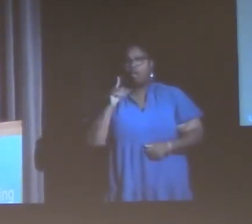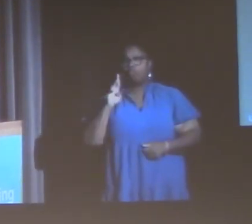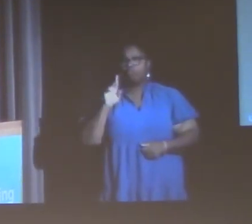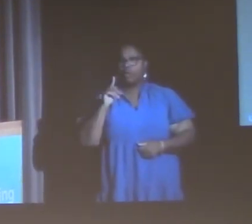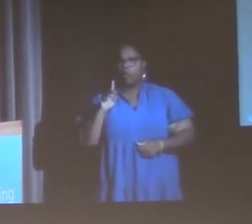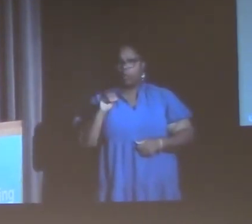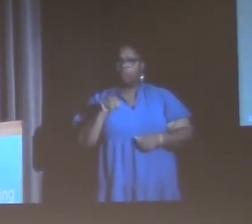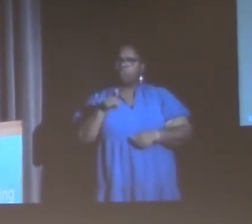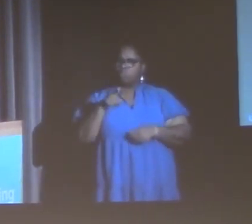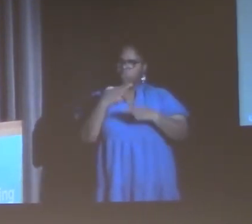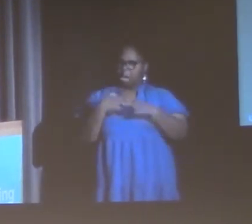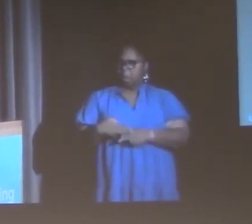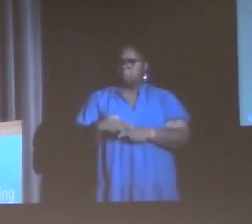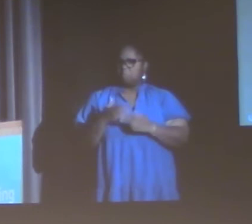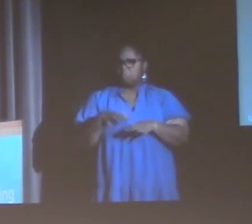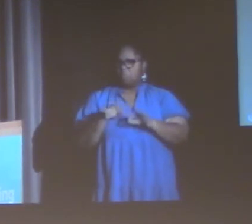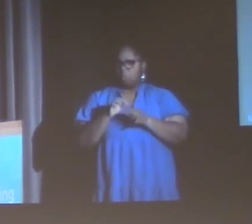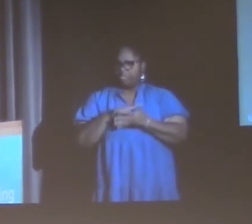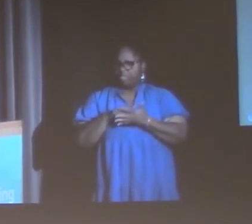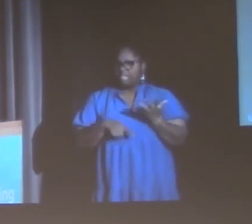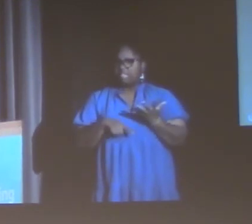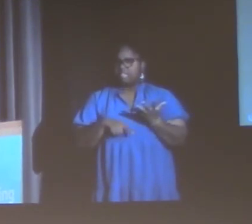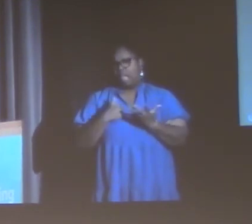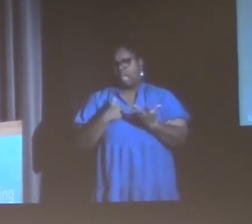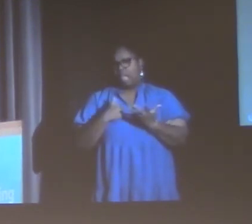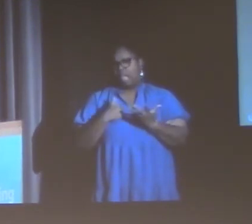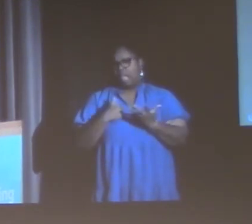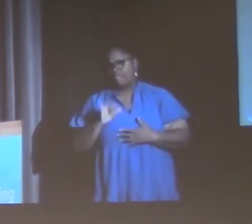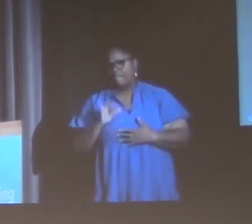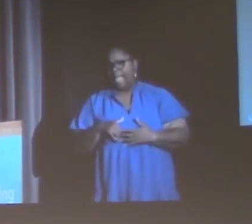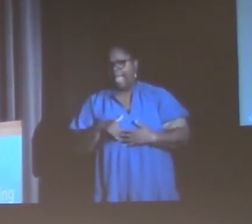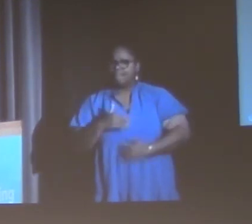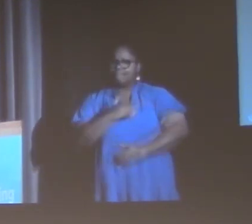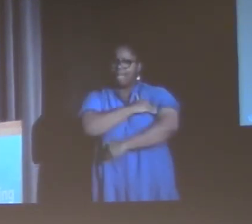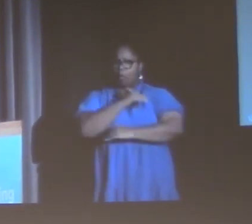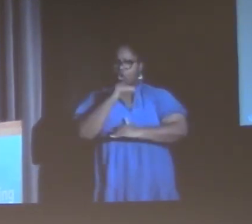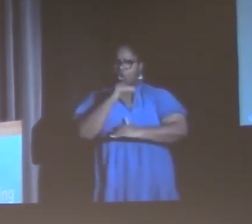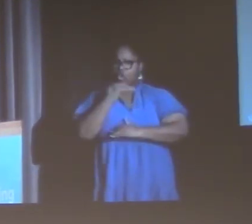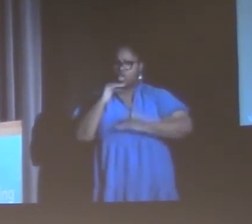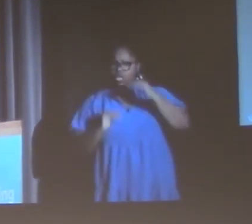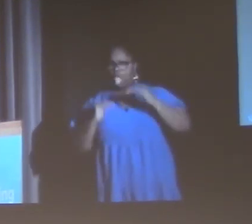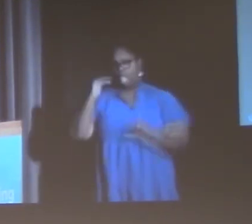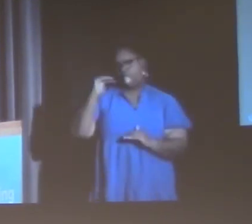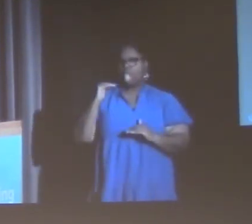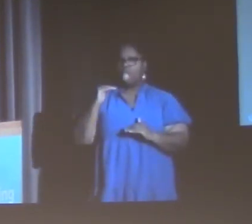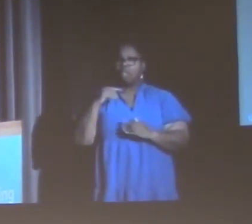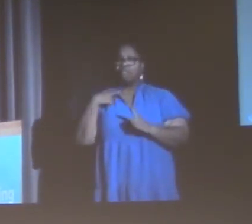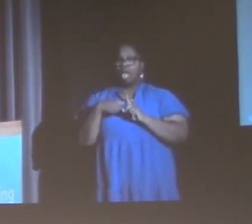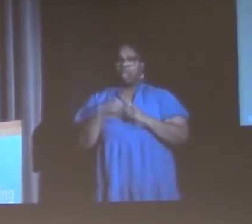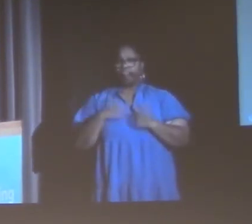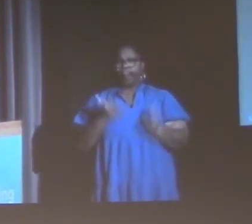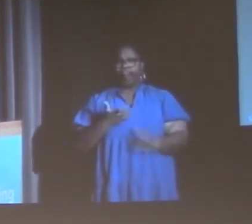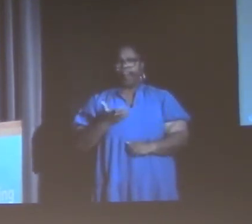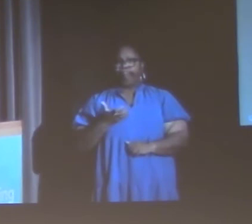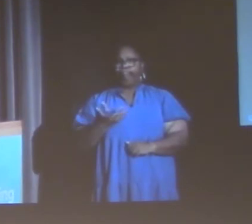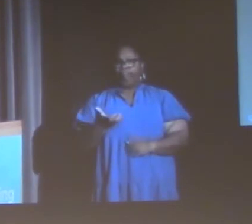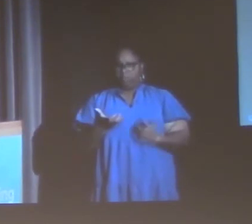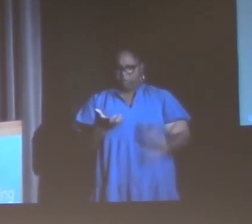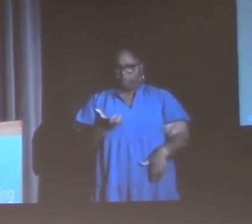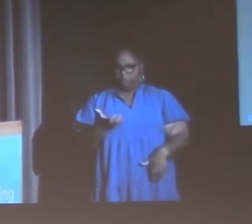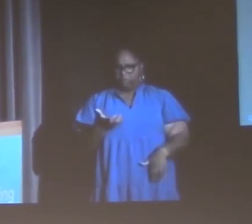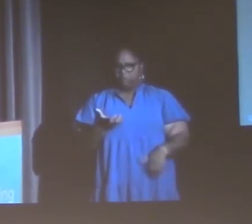things. For example, the power dynamics and the vulnerability of being currently incarcerated. You're in a desperate